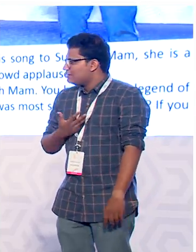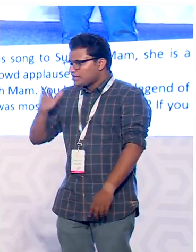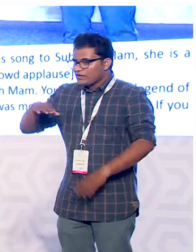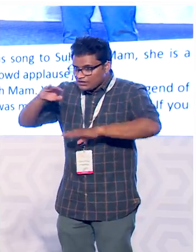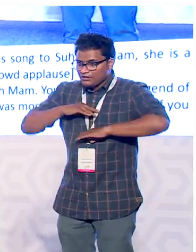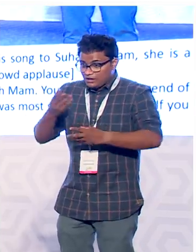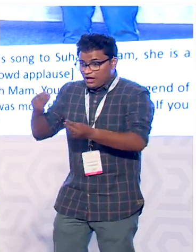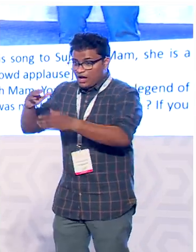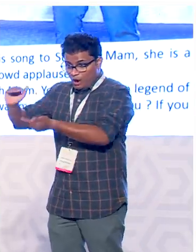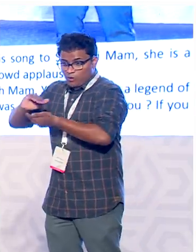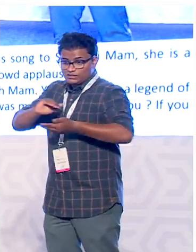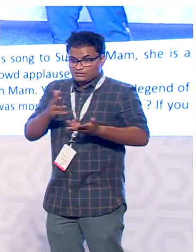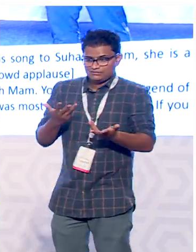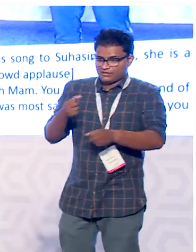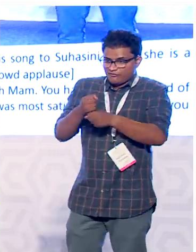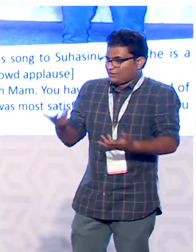awards.